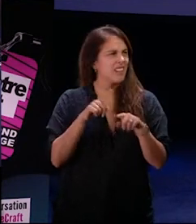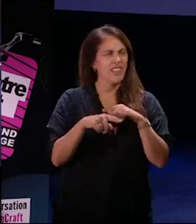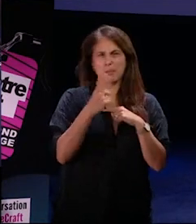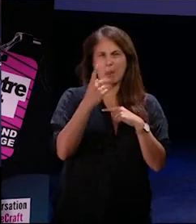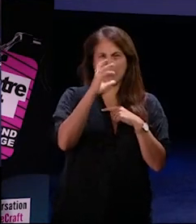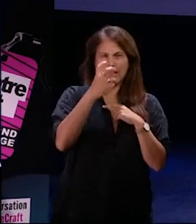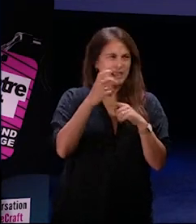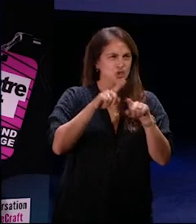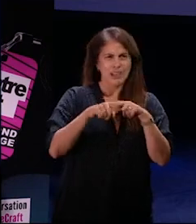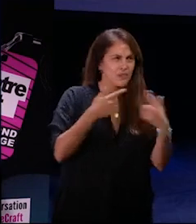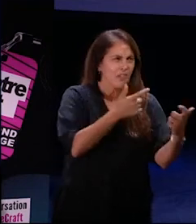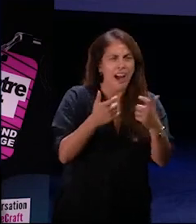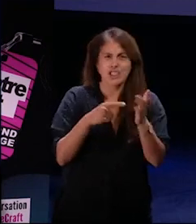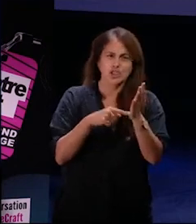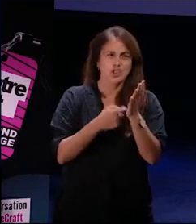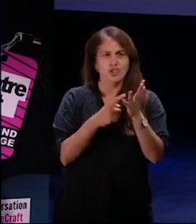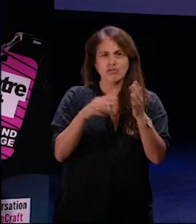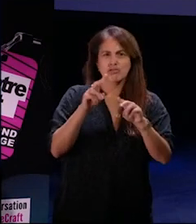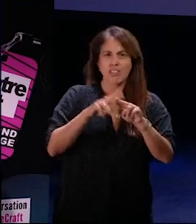sniffing for the right people.